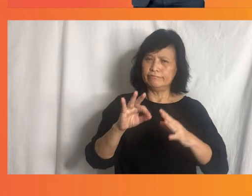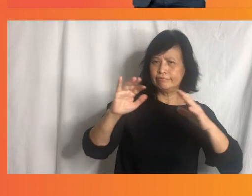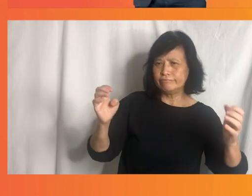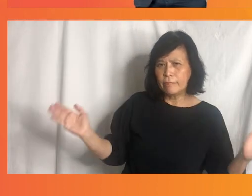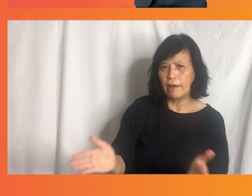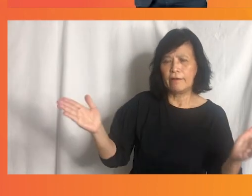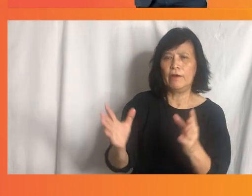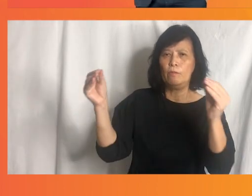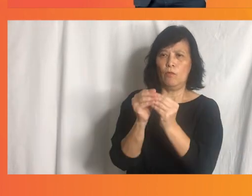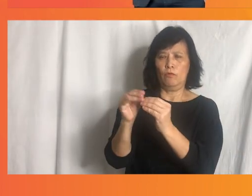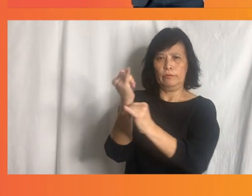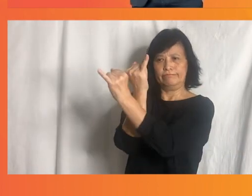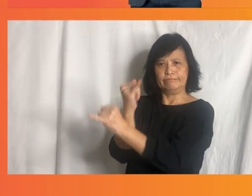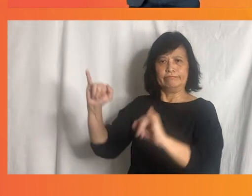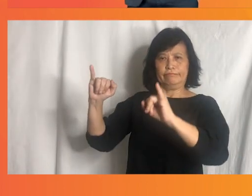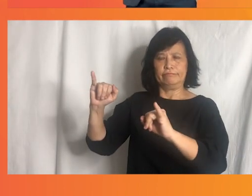functioning.